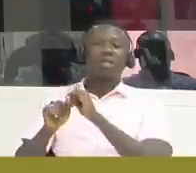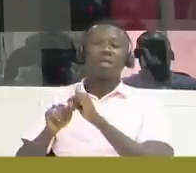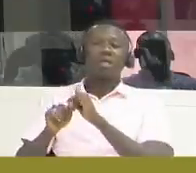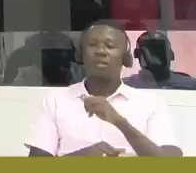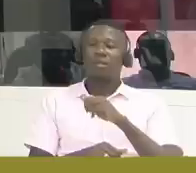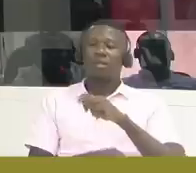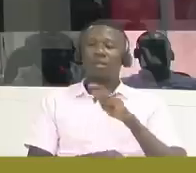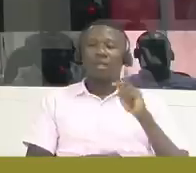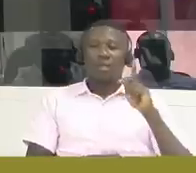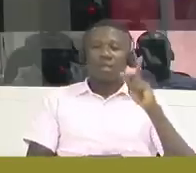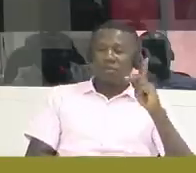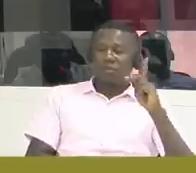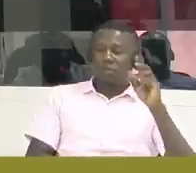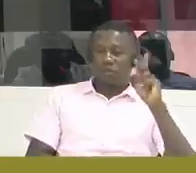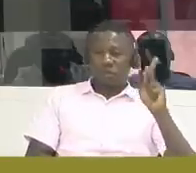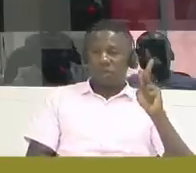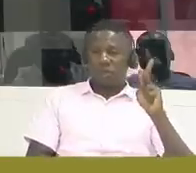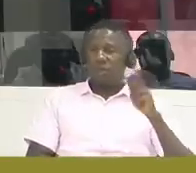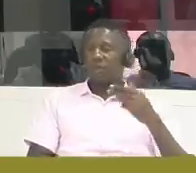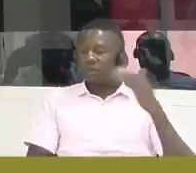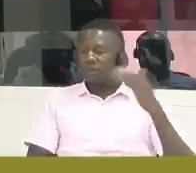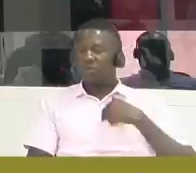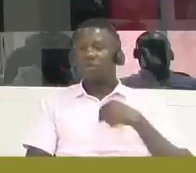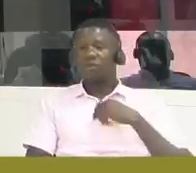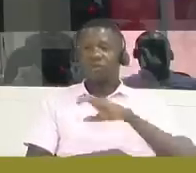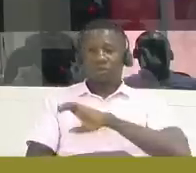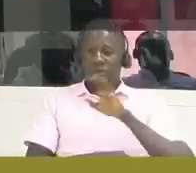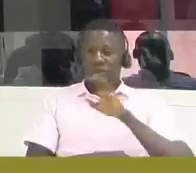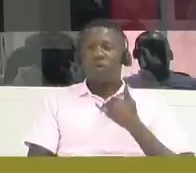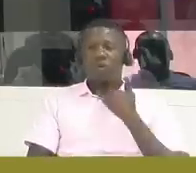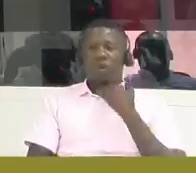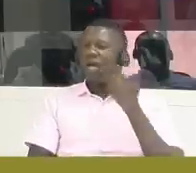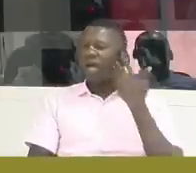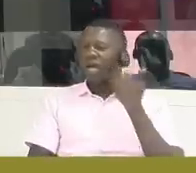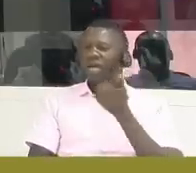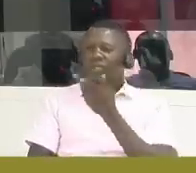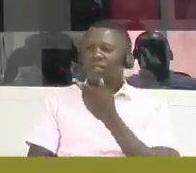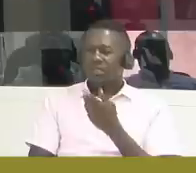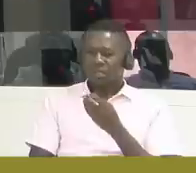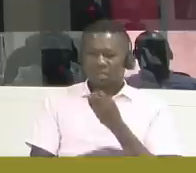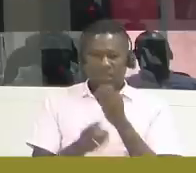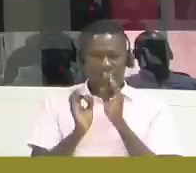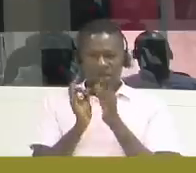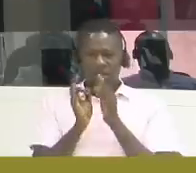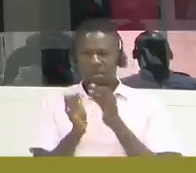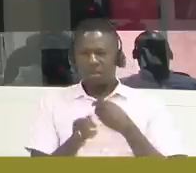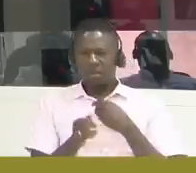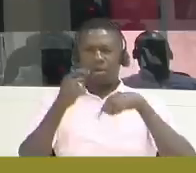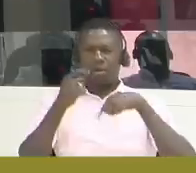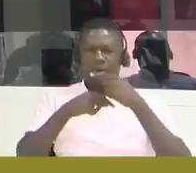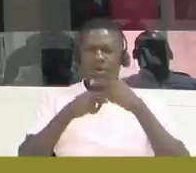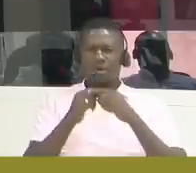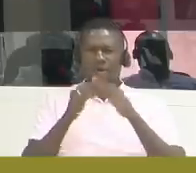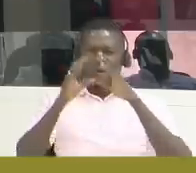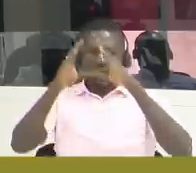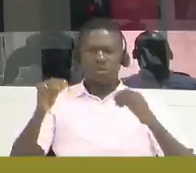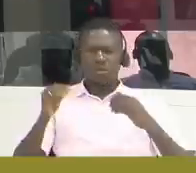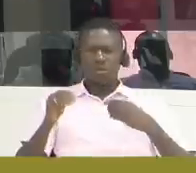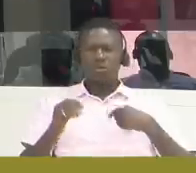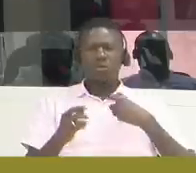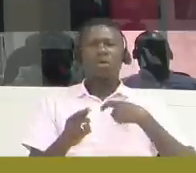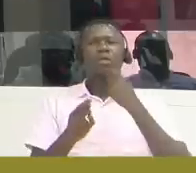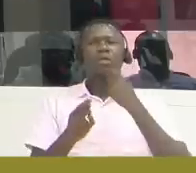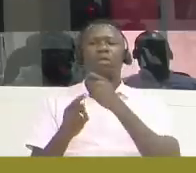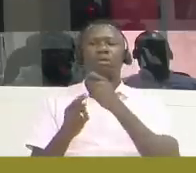compound. So when I asked her, she said they told her about a house she wanted to rent just behind our